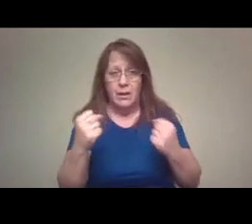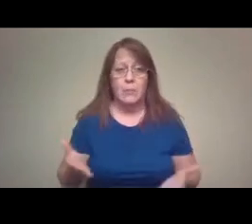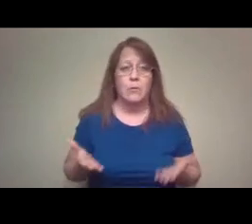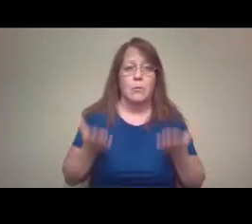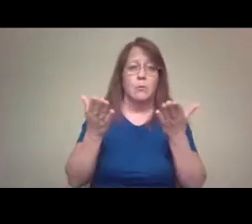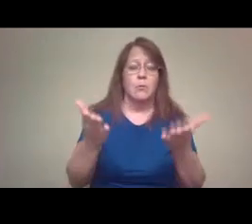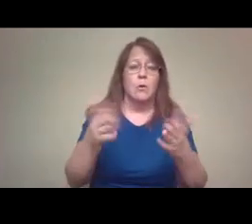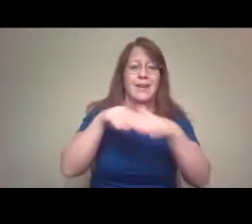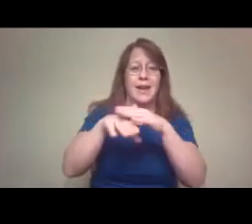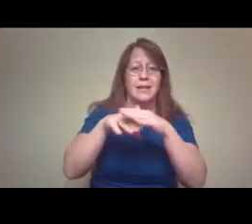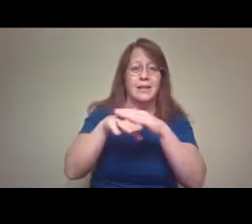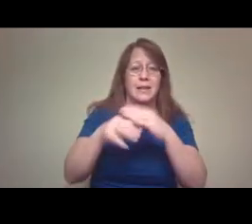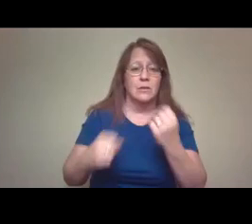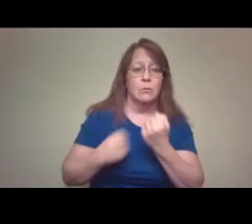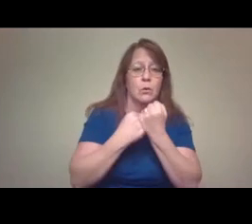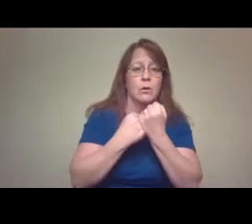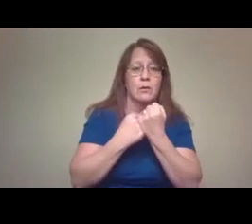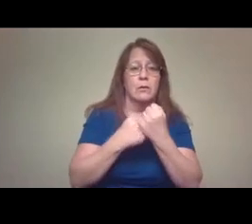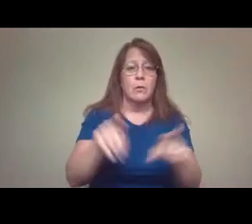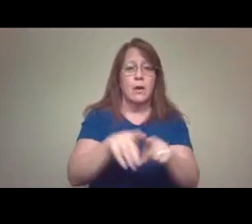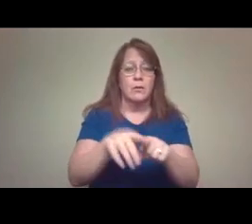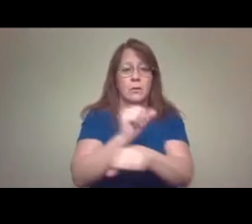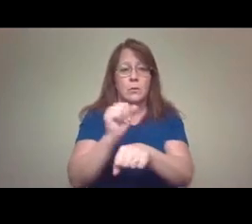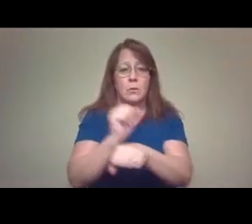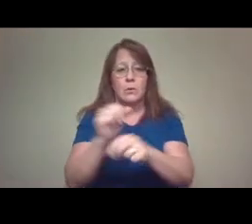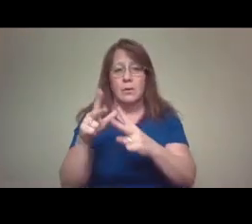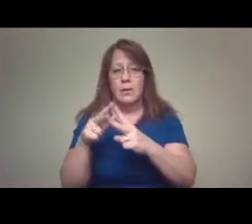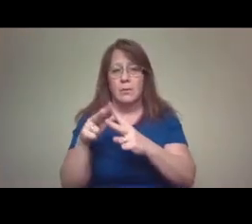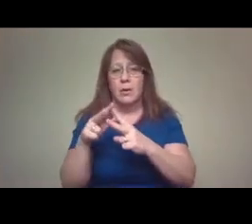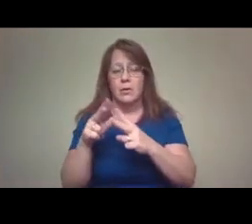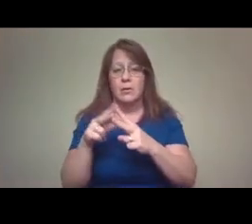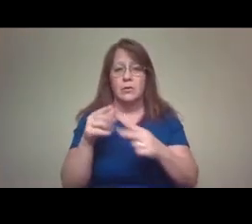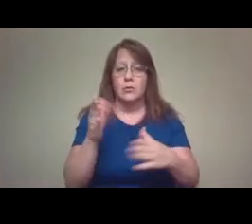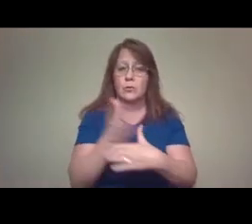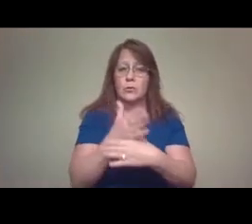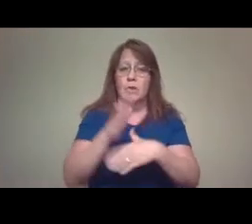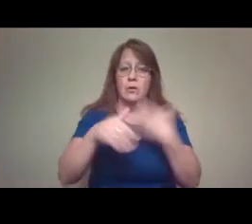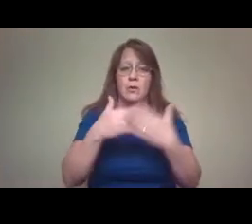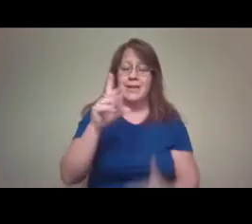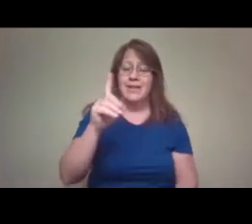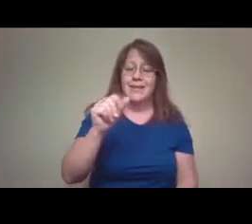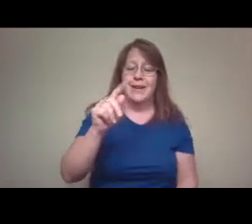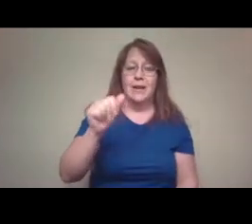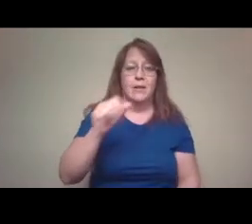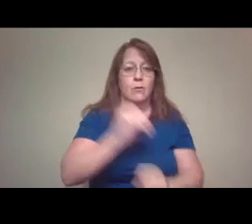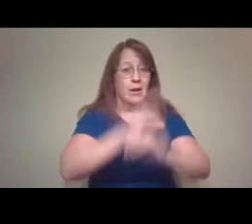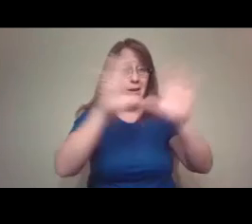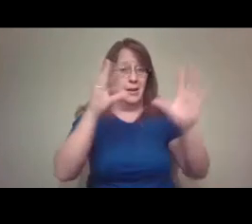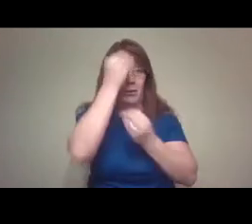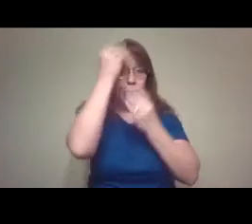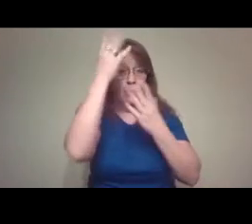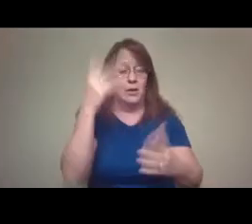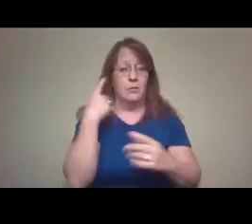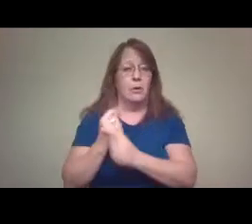accessing supports. We work with partners to share community-level data to offer a clear understanding of data, trends,